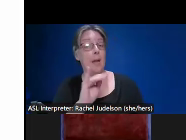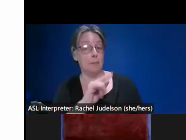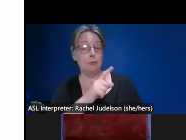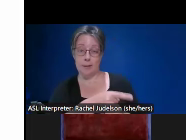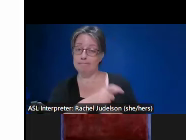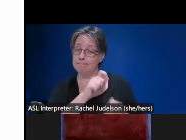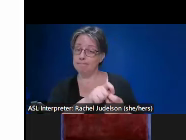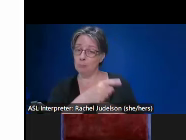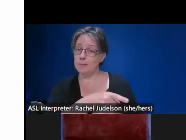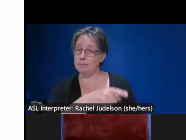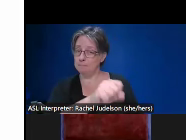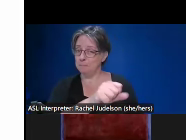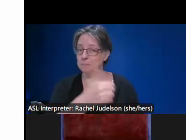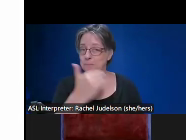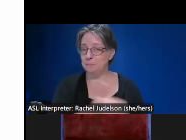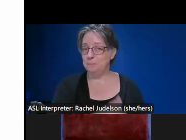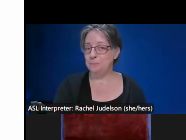exactly right. Yes. Yeah.